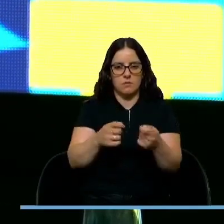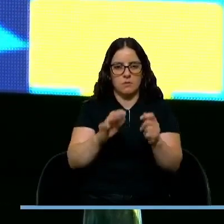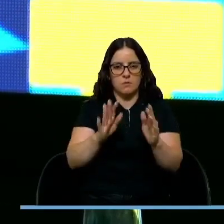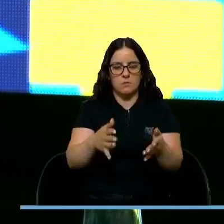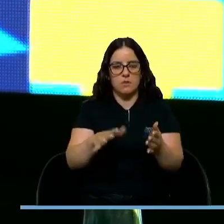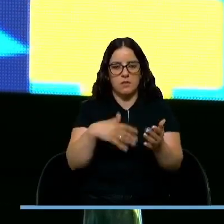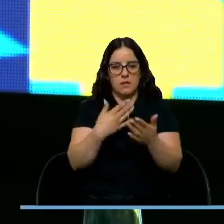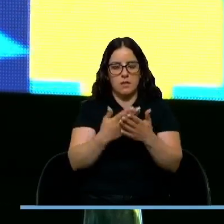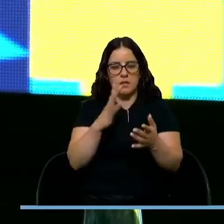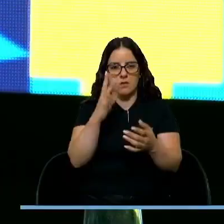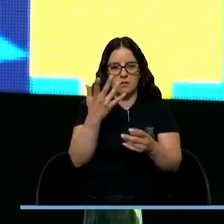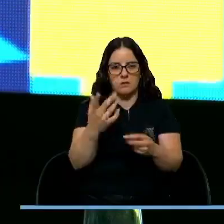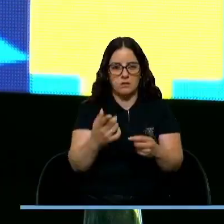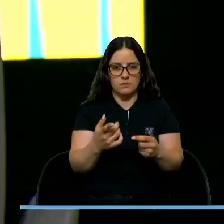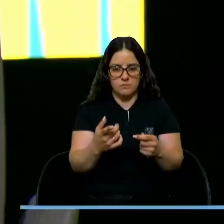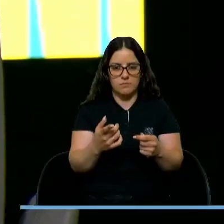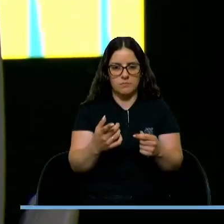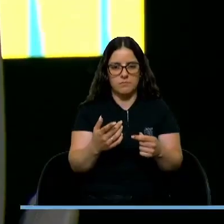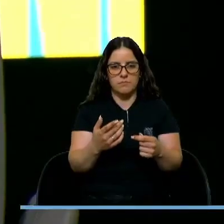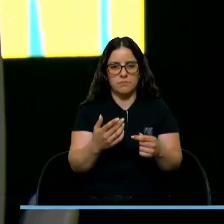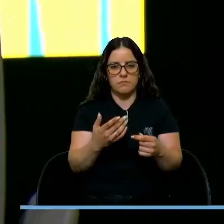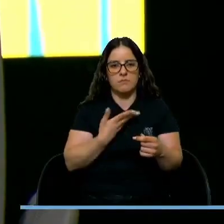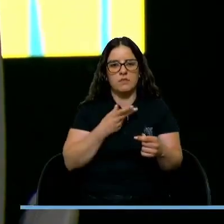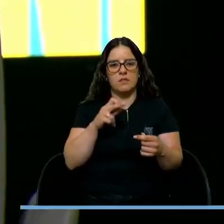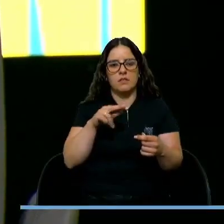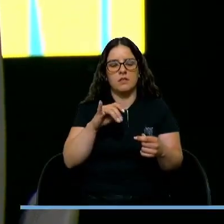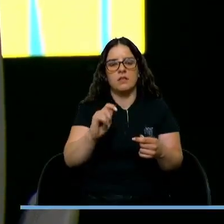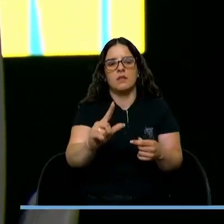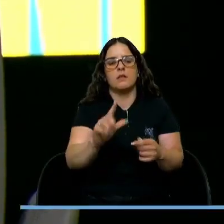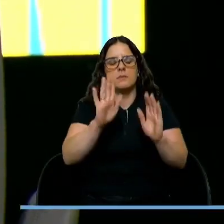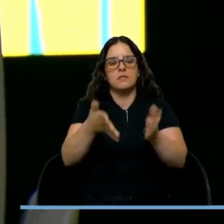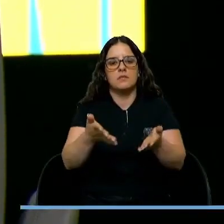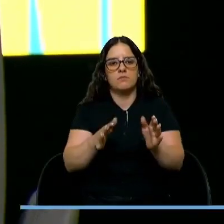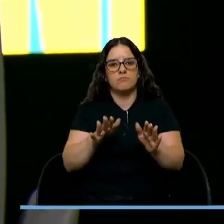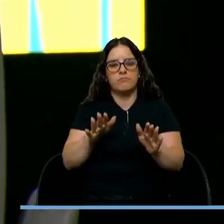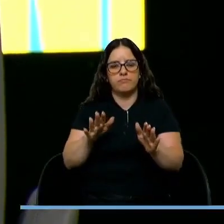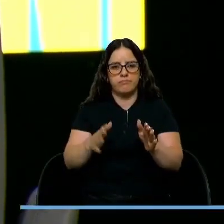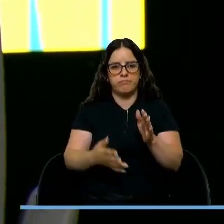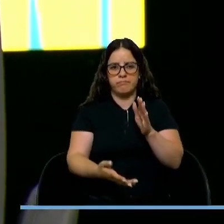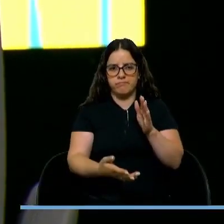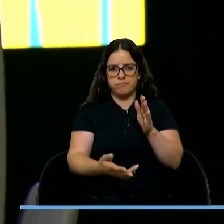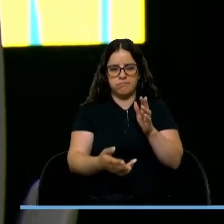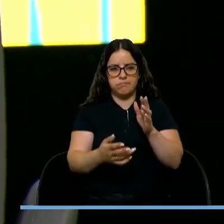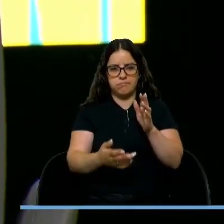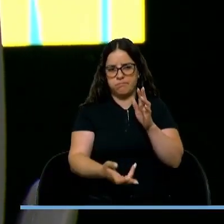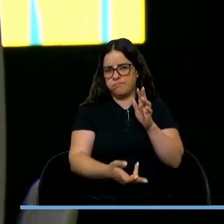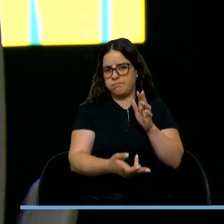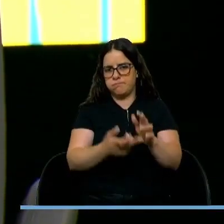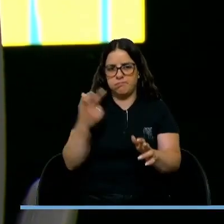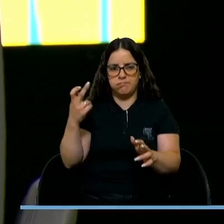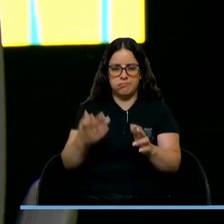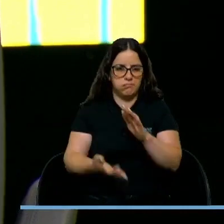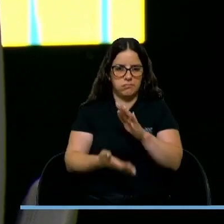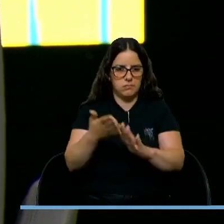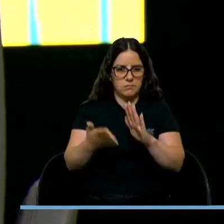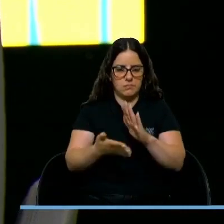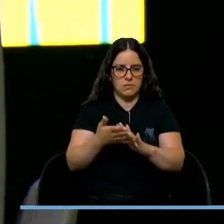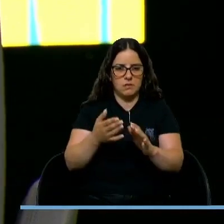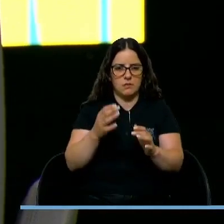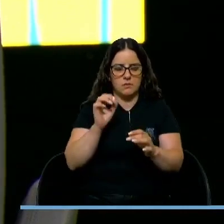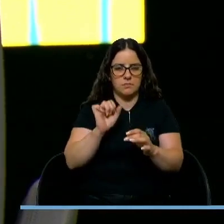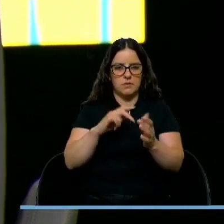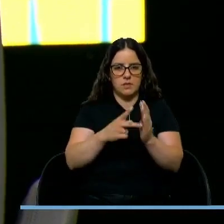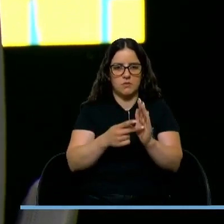Daniel, é preciso pôr. Do we need to speed up the implementation of